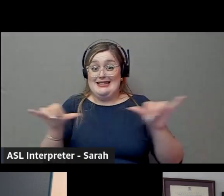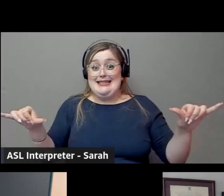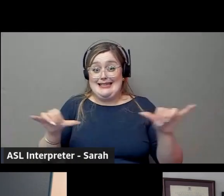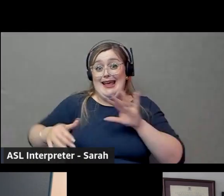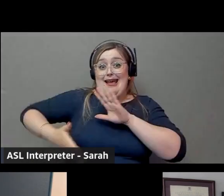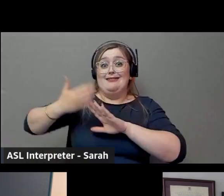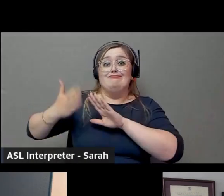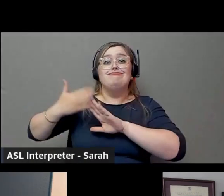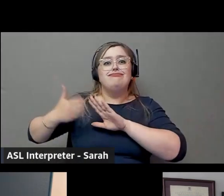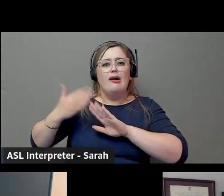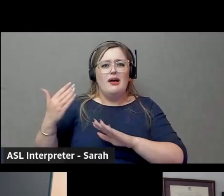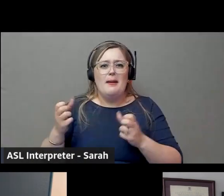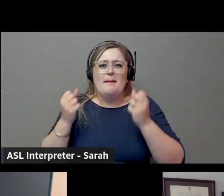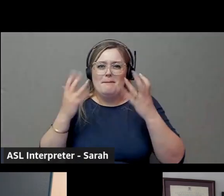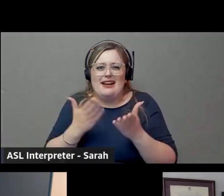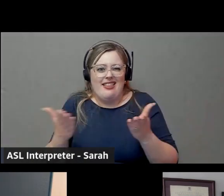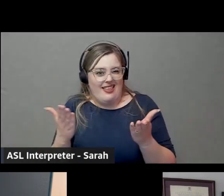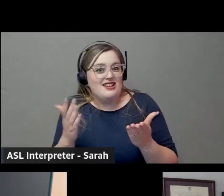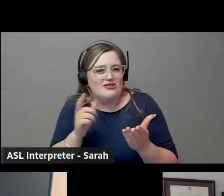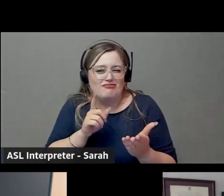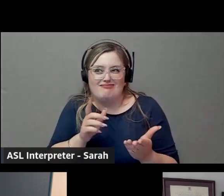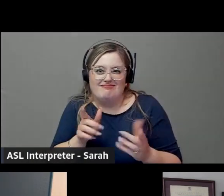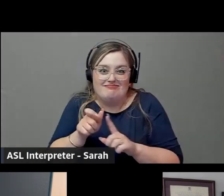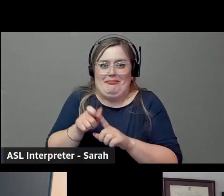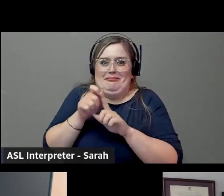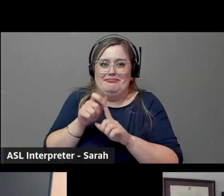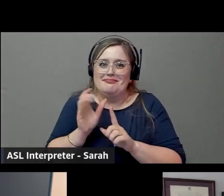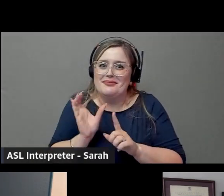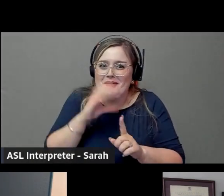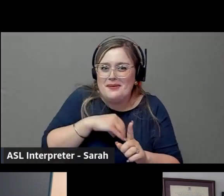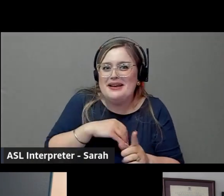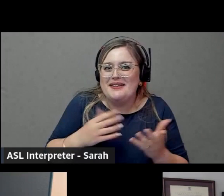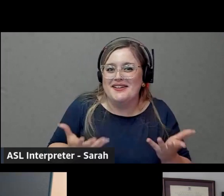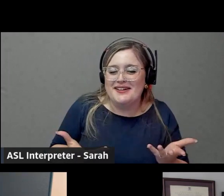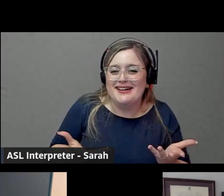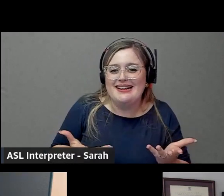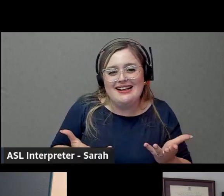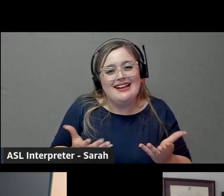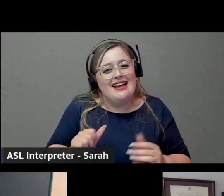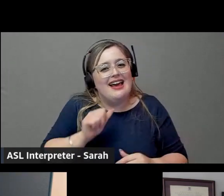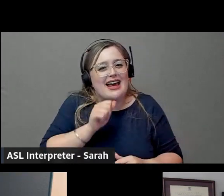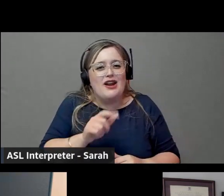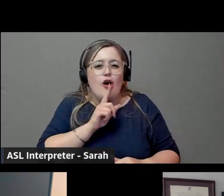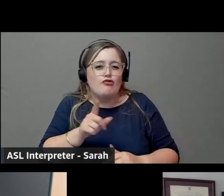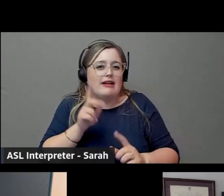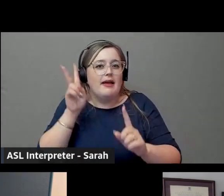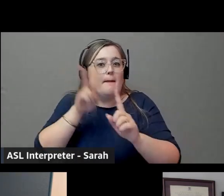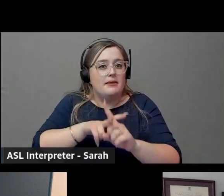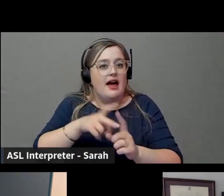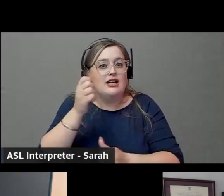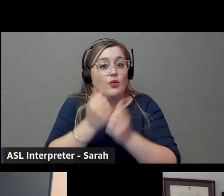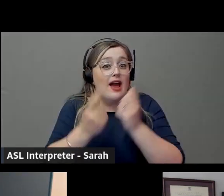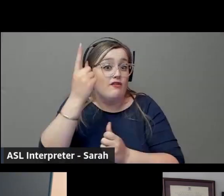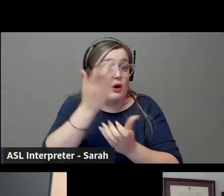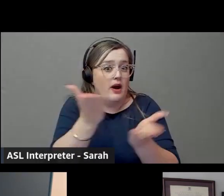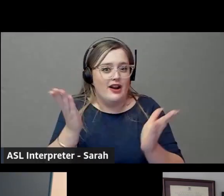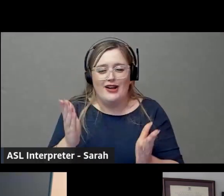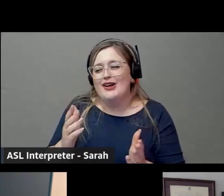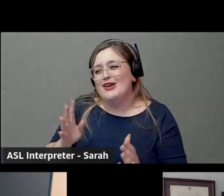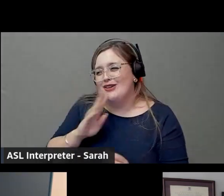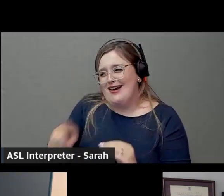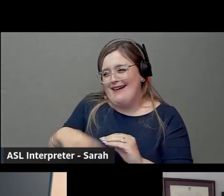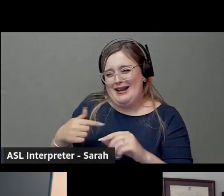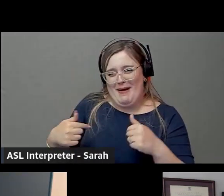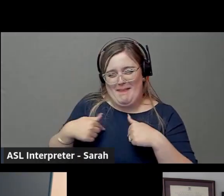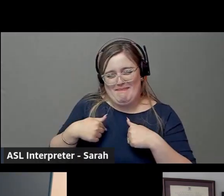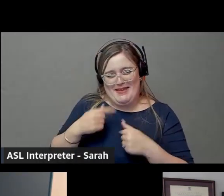lot of things that are pretty weird and unique and aren't necessarily applicable to everyone else. You're talking about me, right? Weird